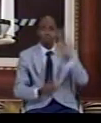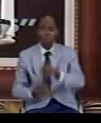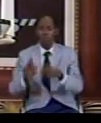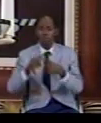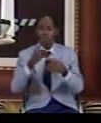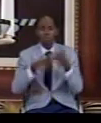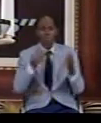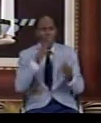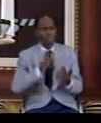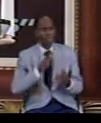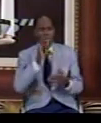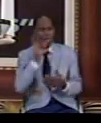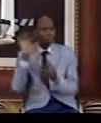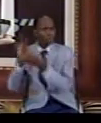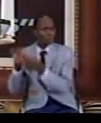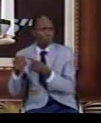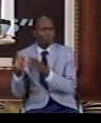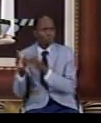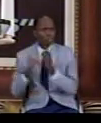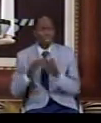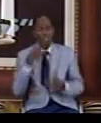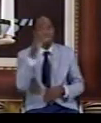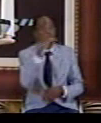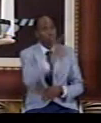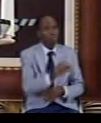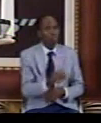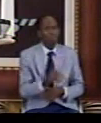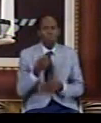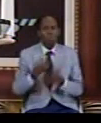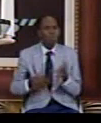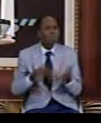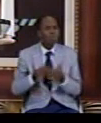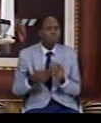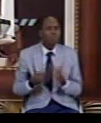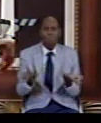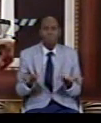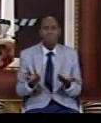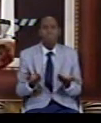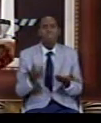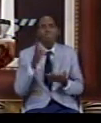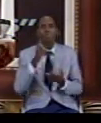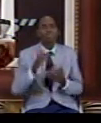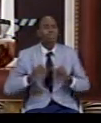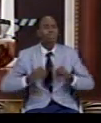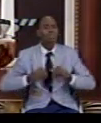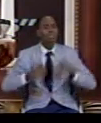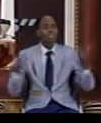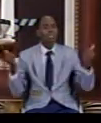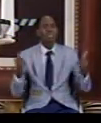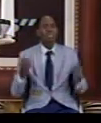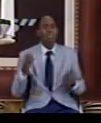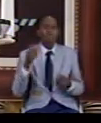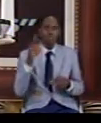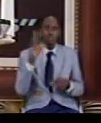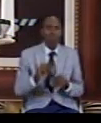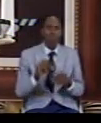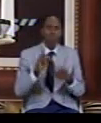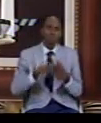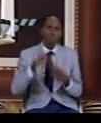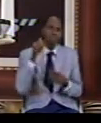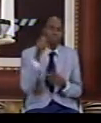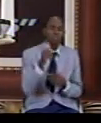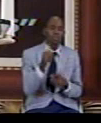I belong to him. I say no. What does it mean then to deny yourself? To say no to self.